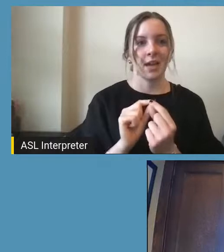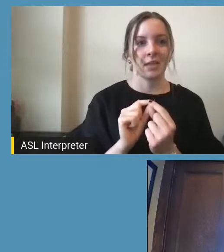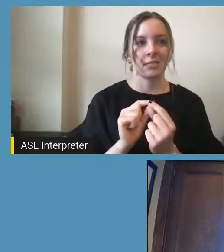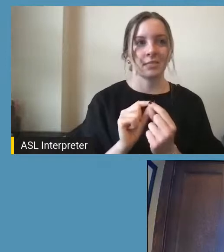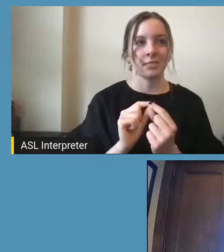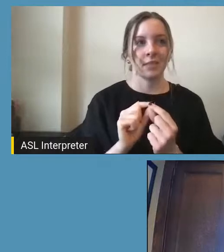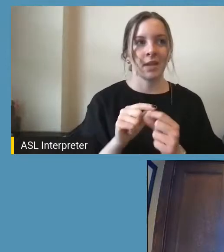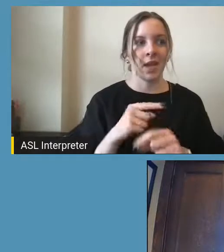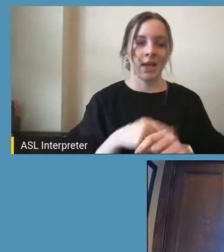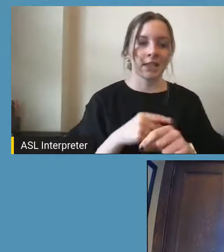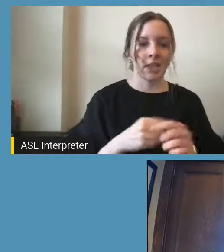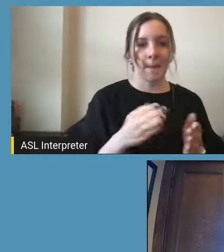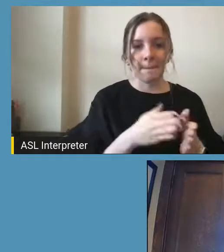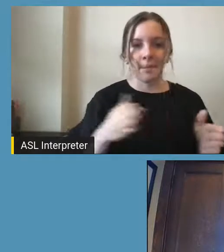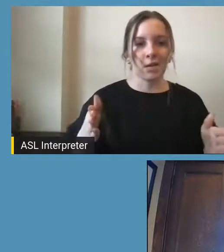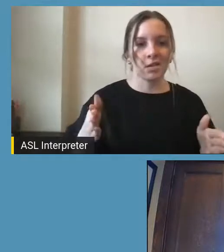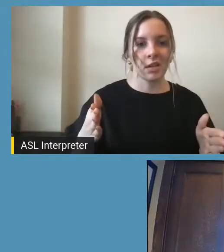lines?